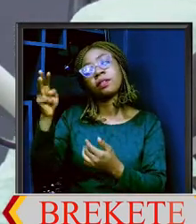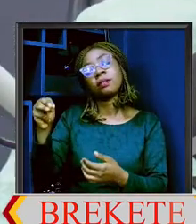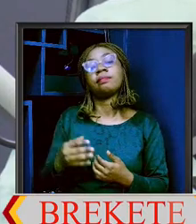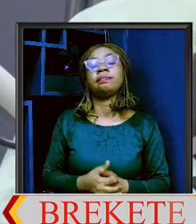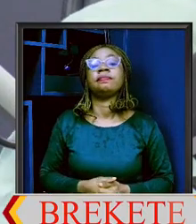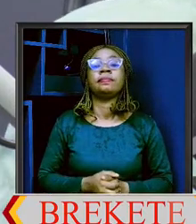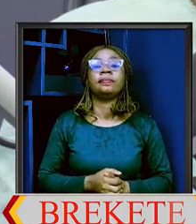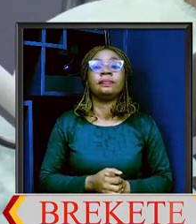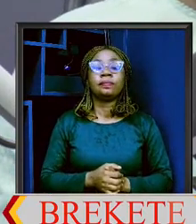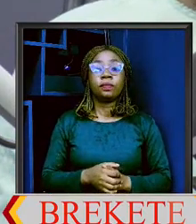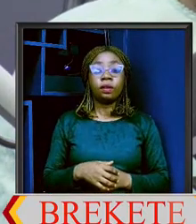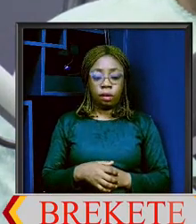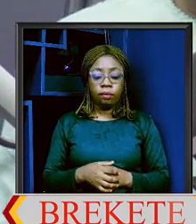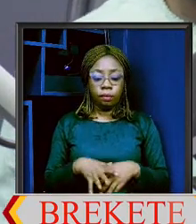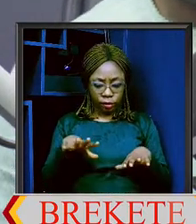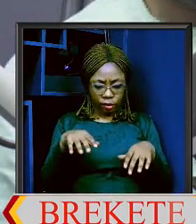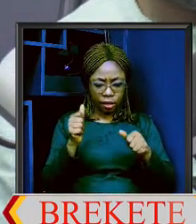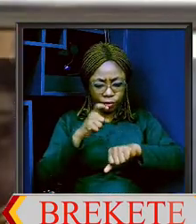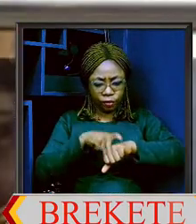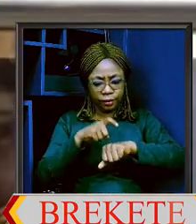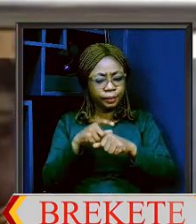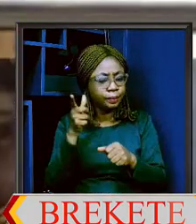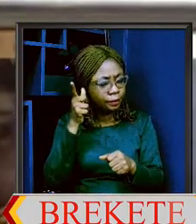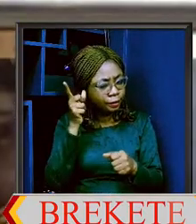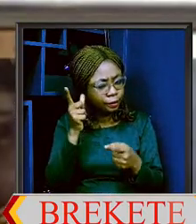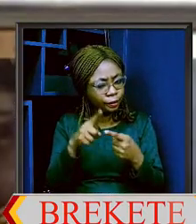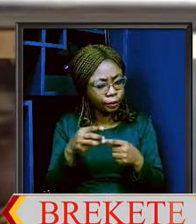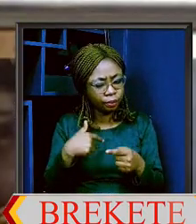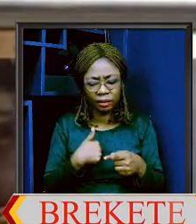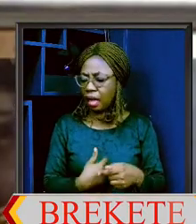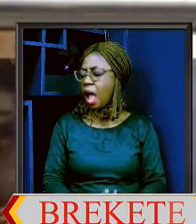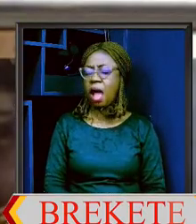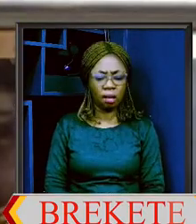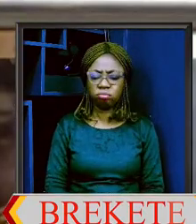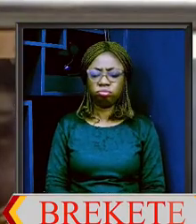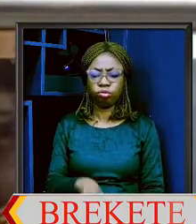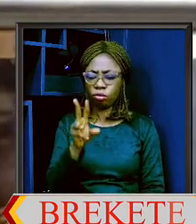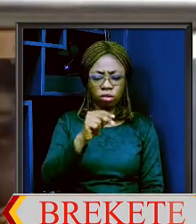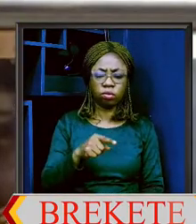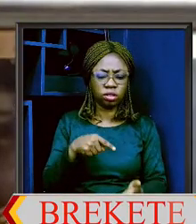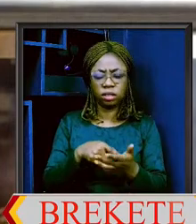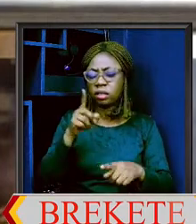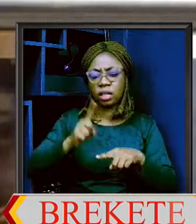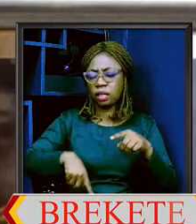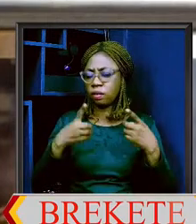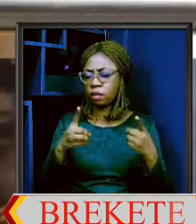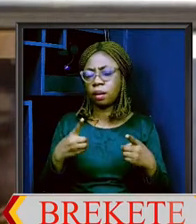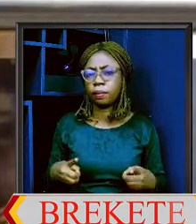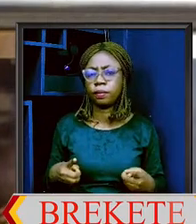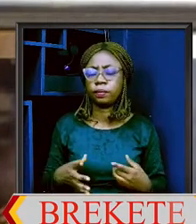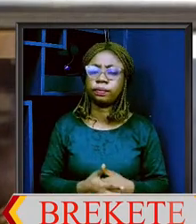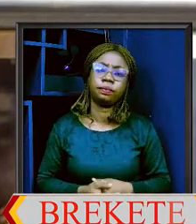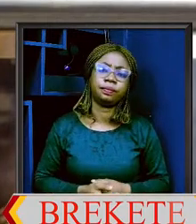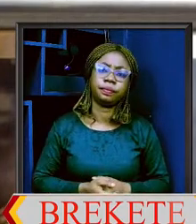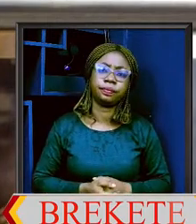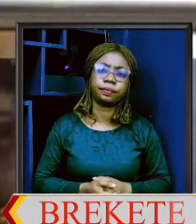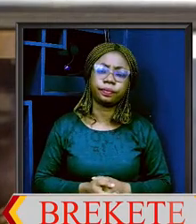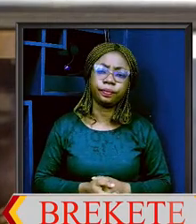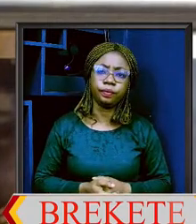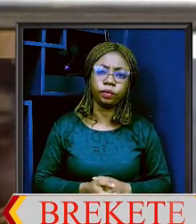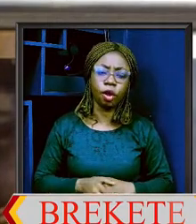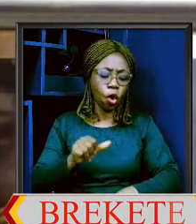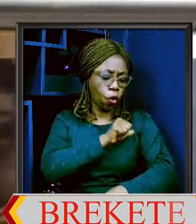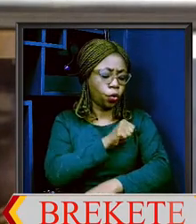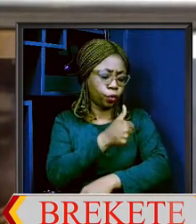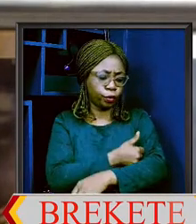so when he took his time and listened to me all said no this one cannot happen even an